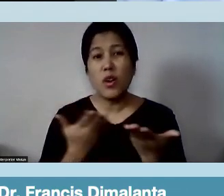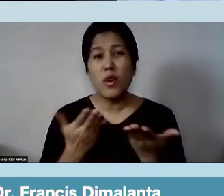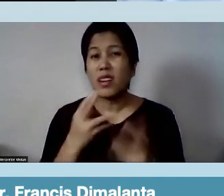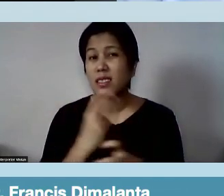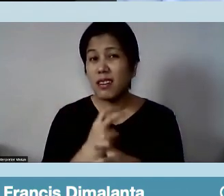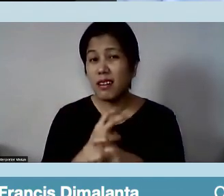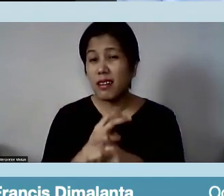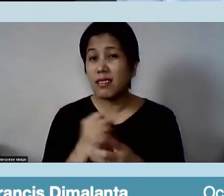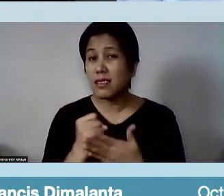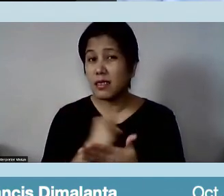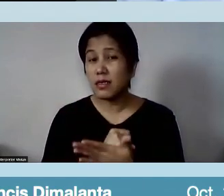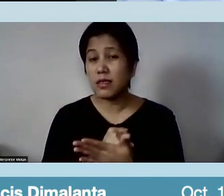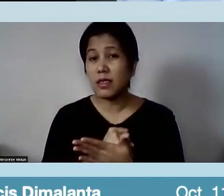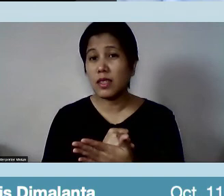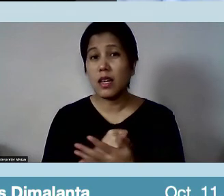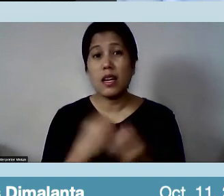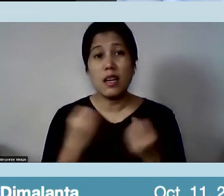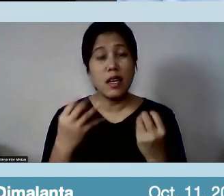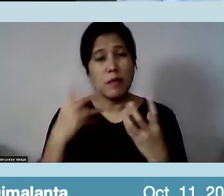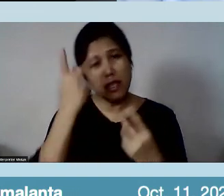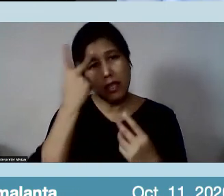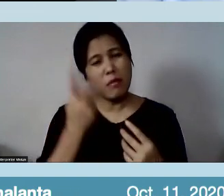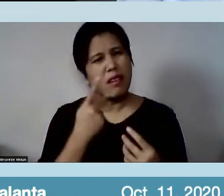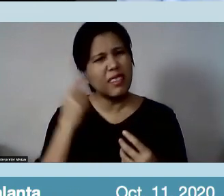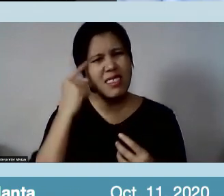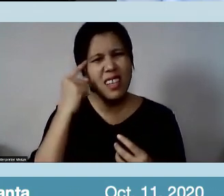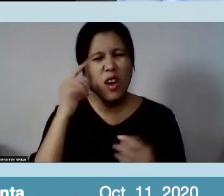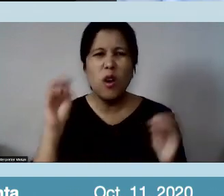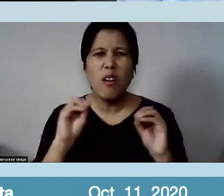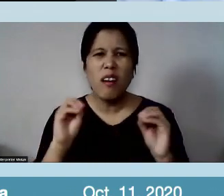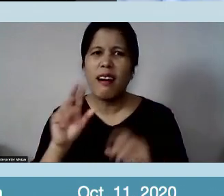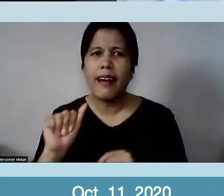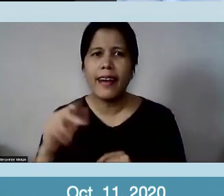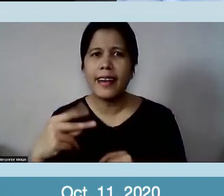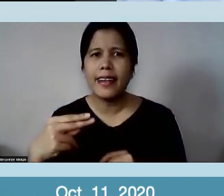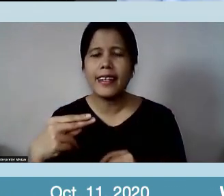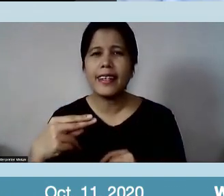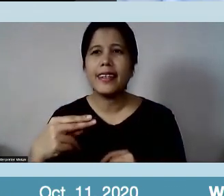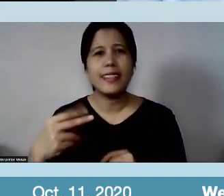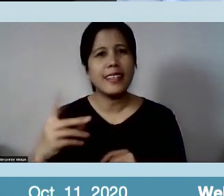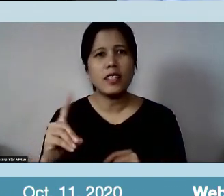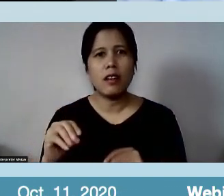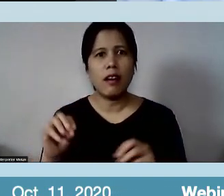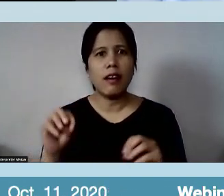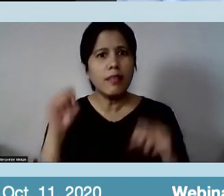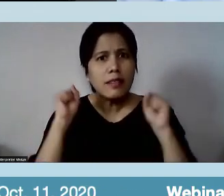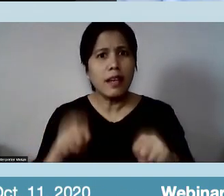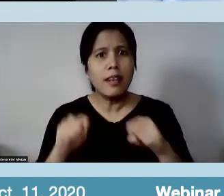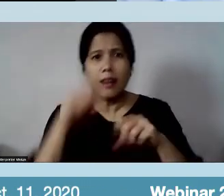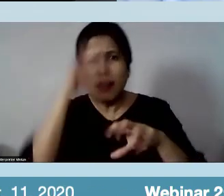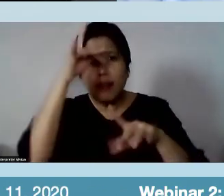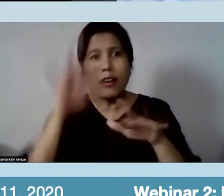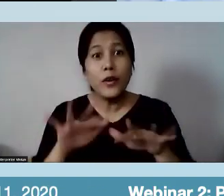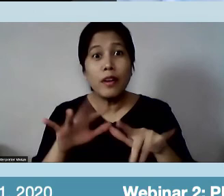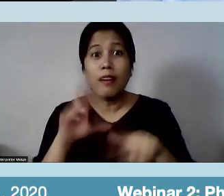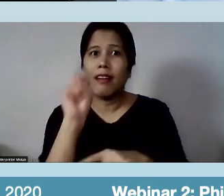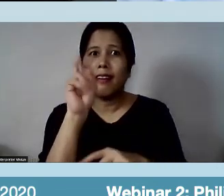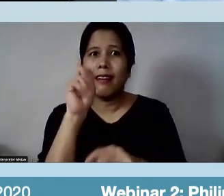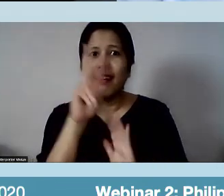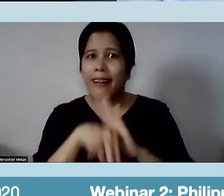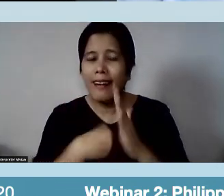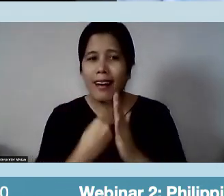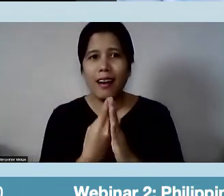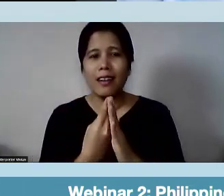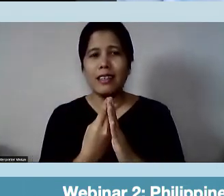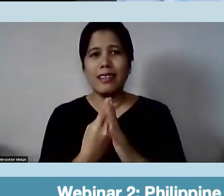diba? Many parents will even think, walang ADHD yung anak ko kasi kaya niya mag-computer 12 hours the whole day. It's something